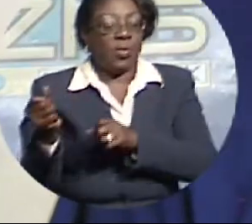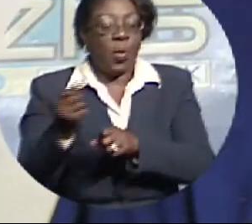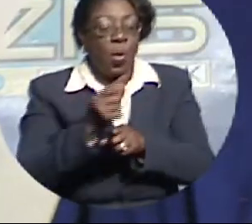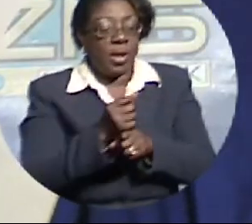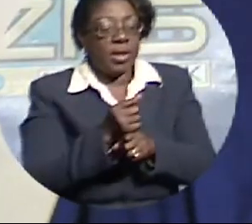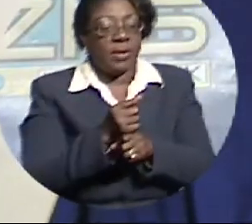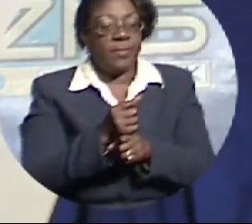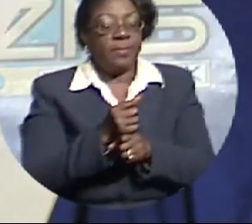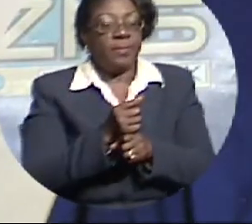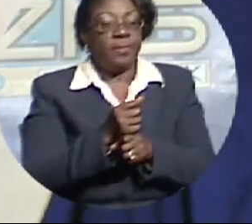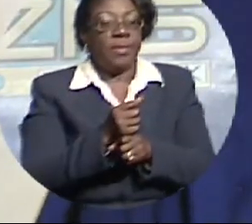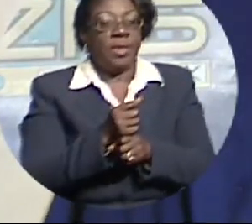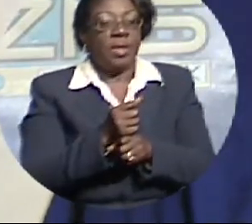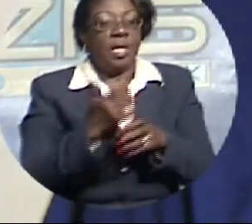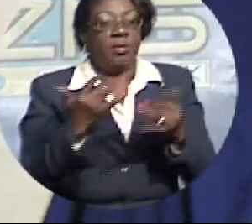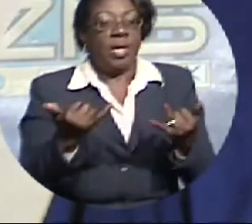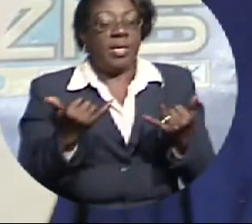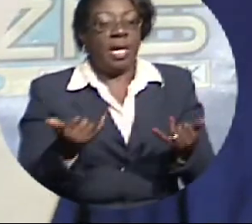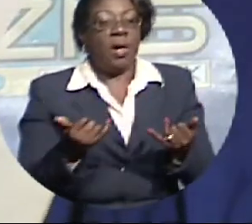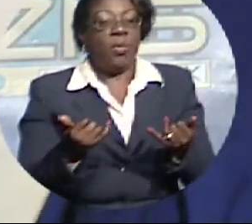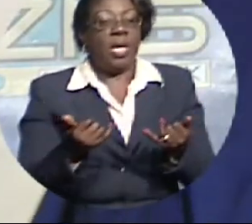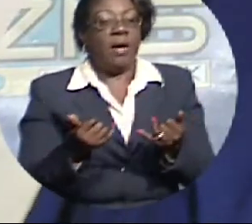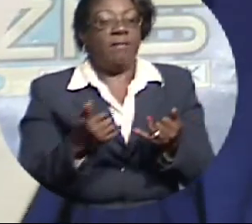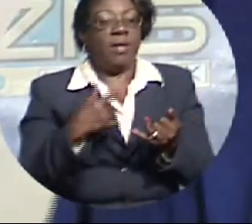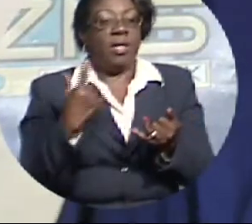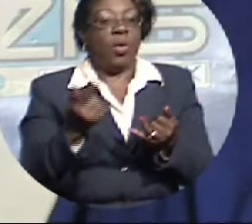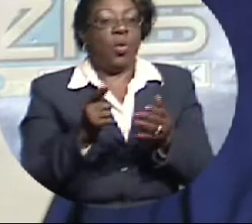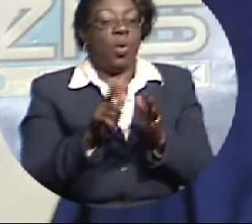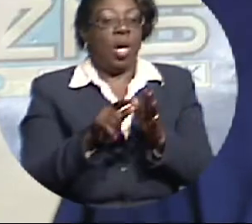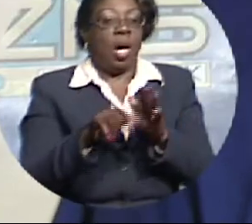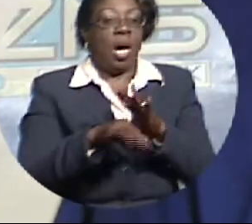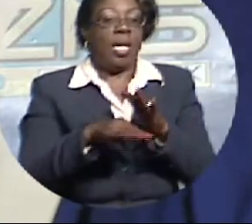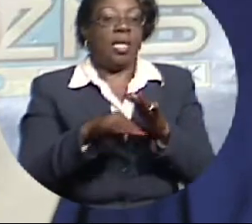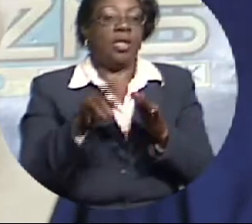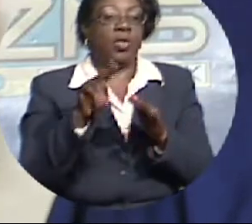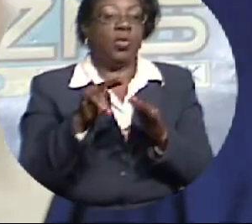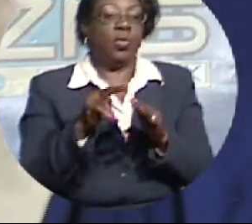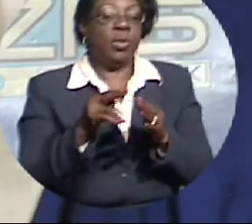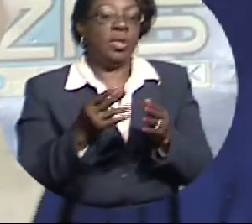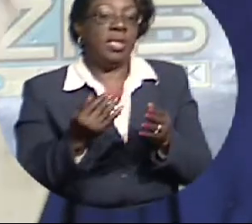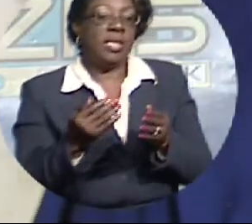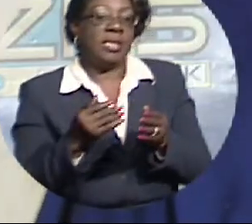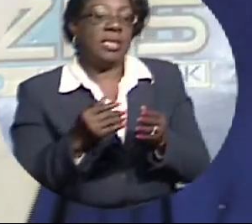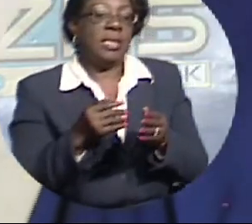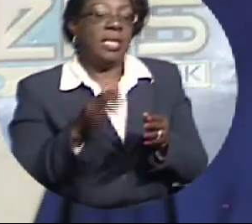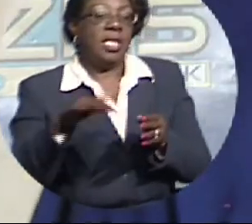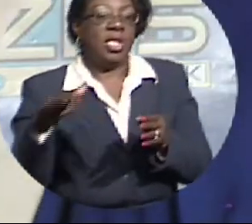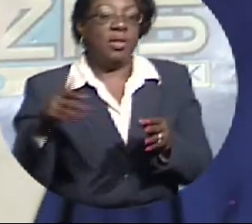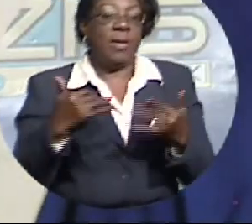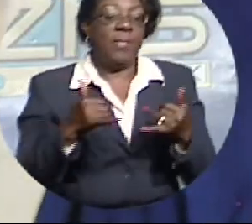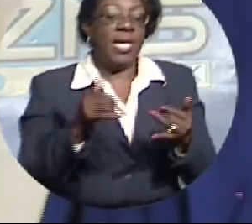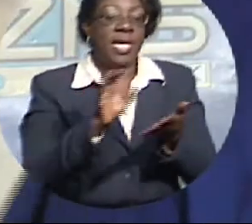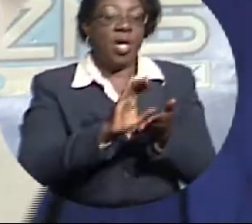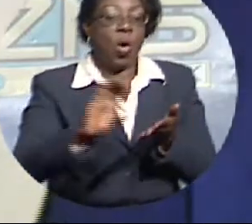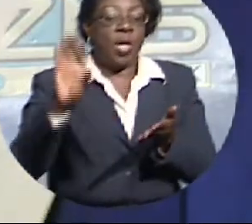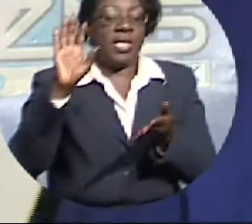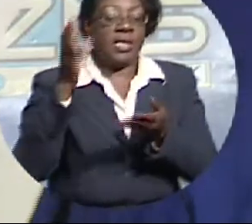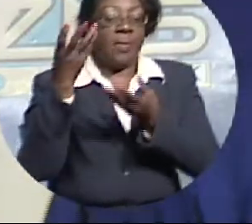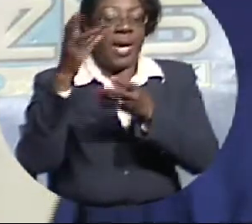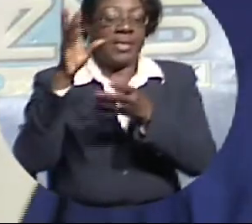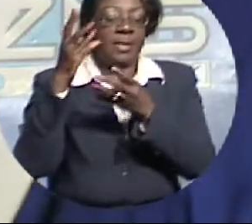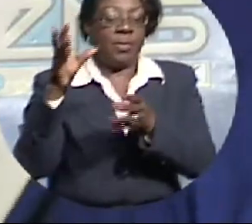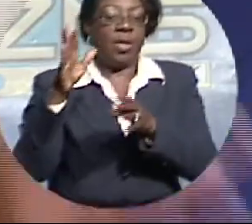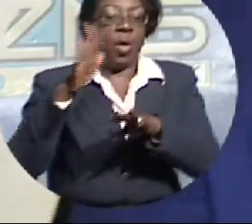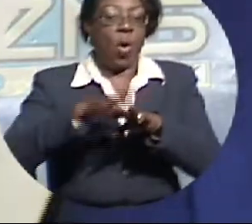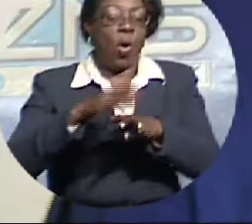free college education. And presently, we have a little under 2 dozen kids that we have that are playing college basketball that are on some form of